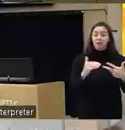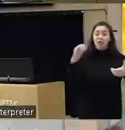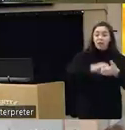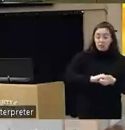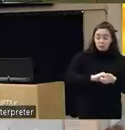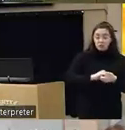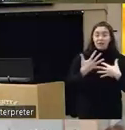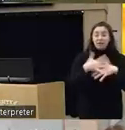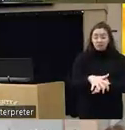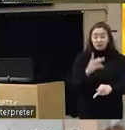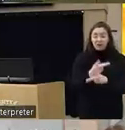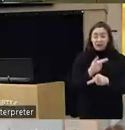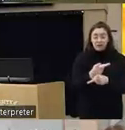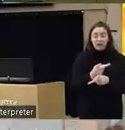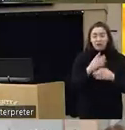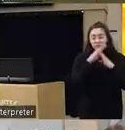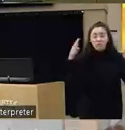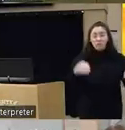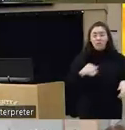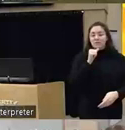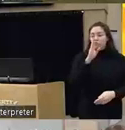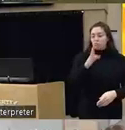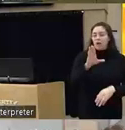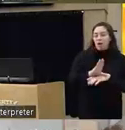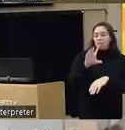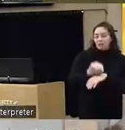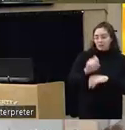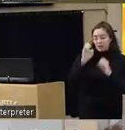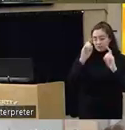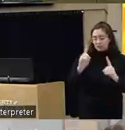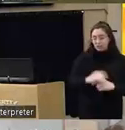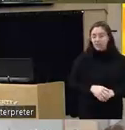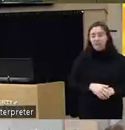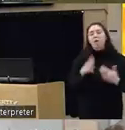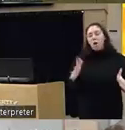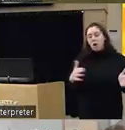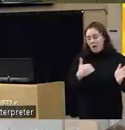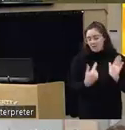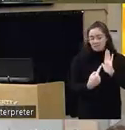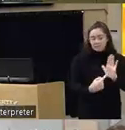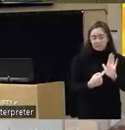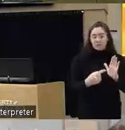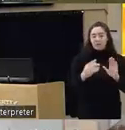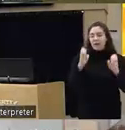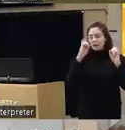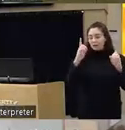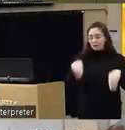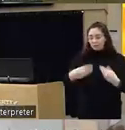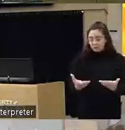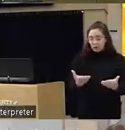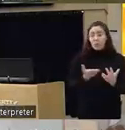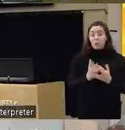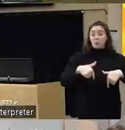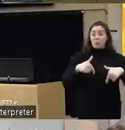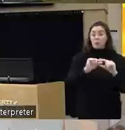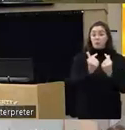of consultations. E-consults are one of those examples, as are ongoing educational offerings. At least through our group, we're